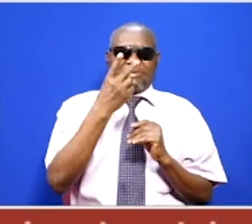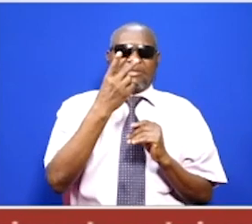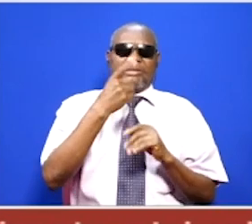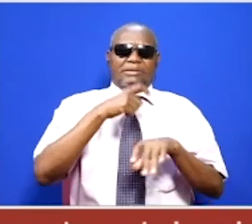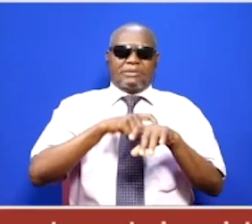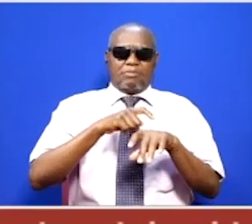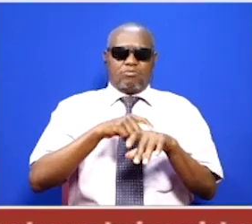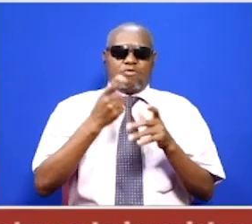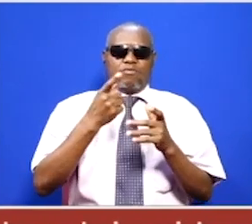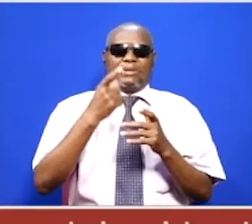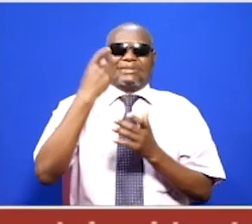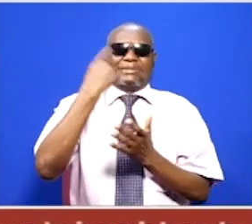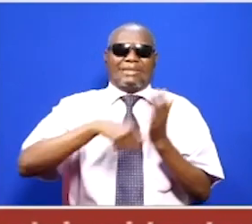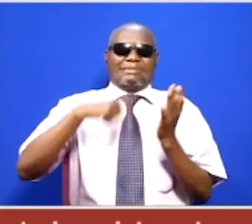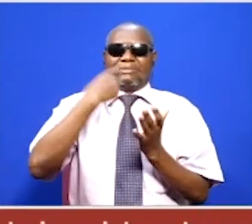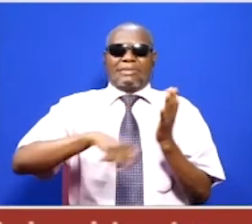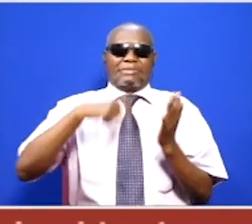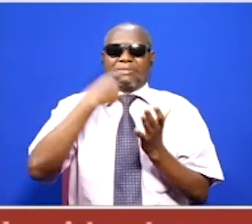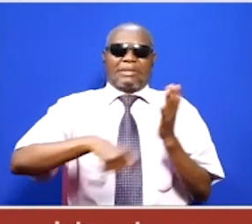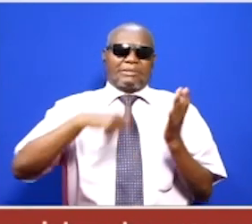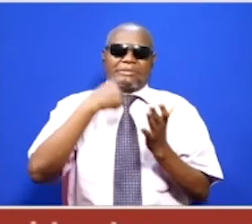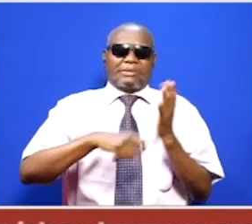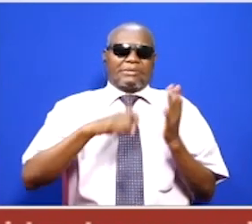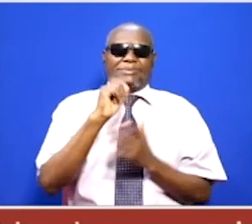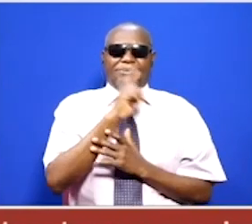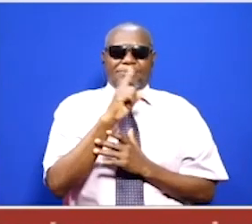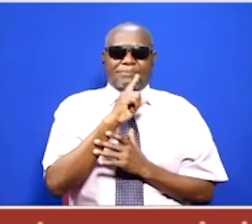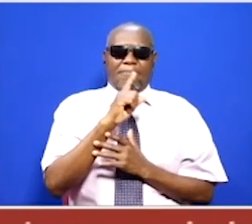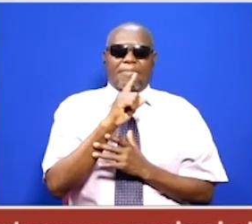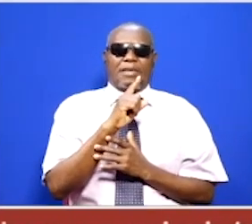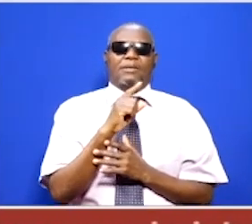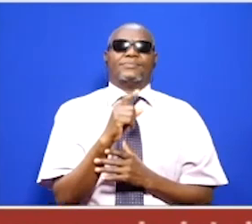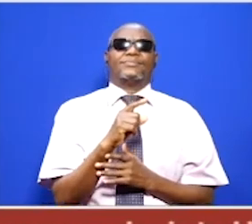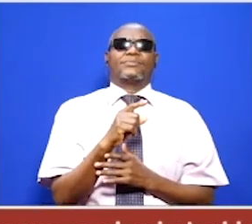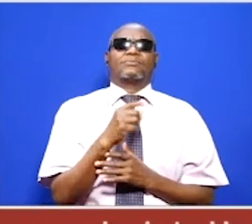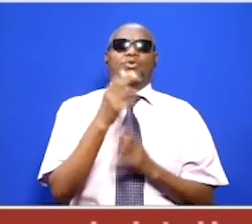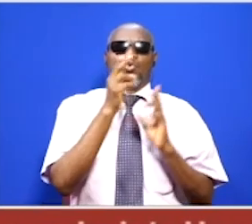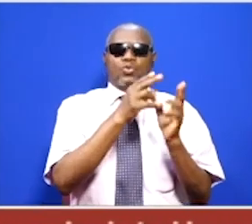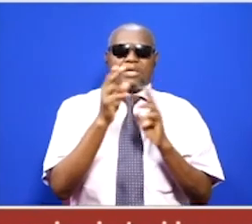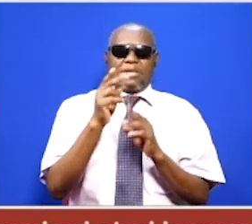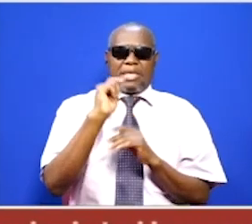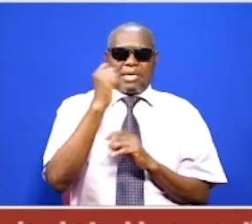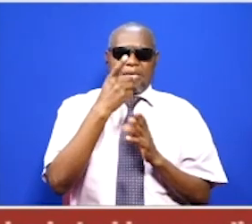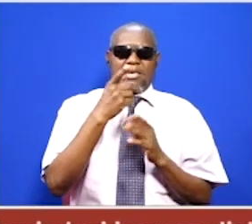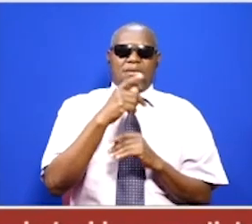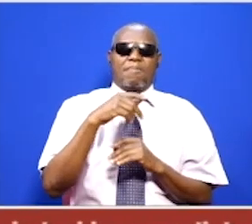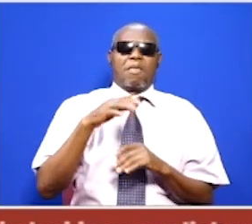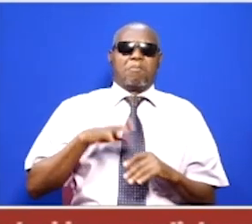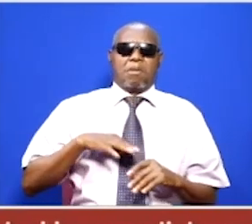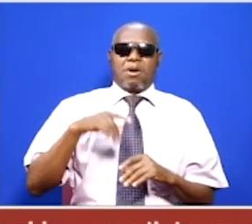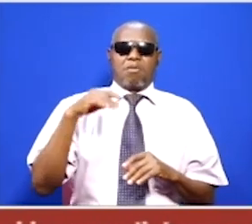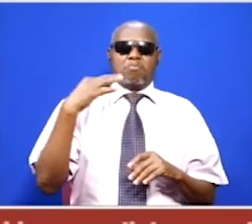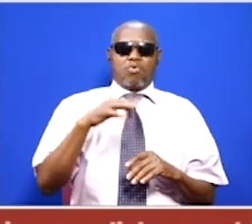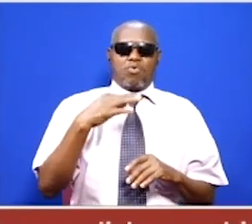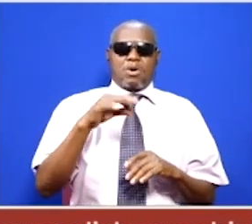taxes. Number three, to the ordinary Kenyans, the mama boga, boda boda